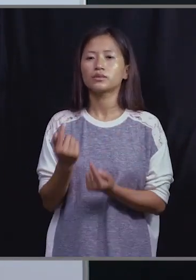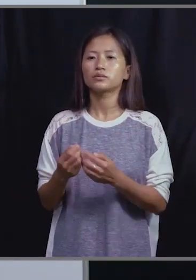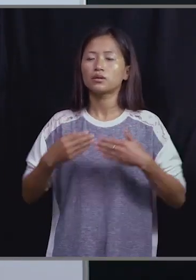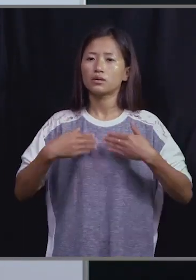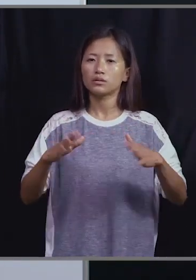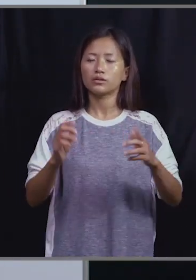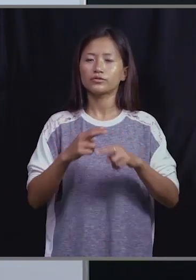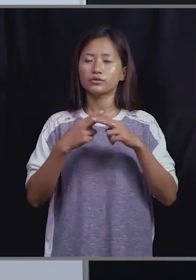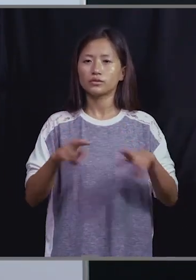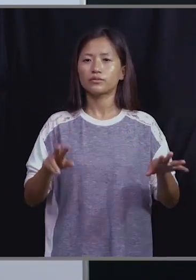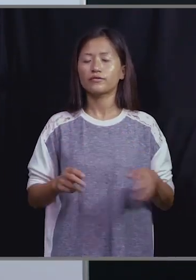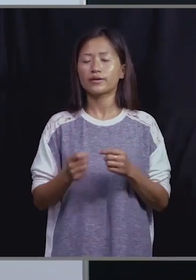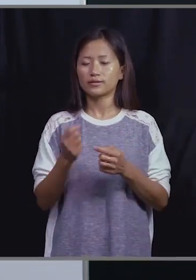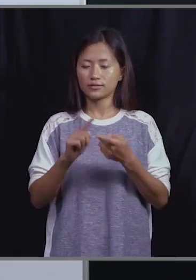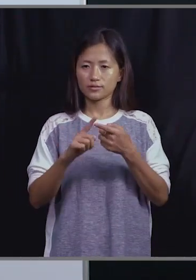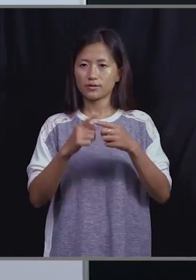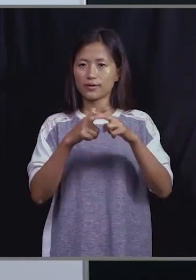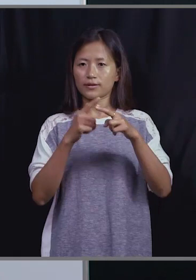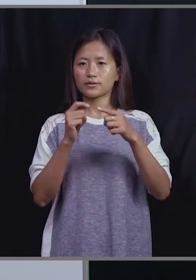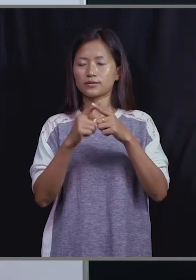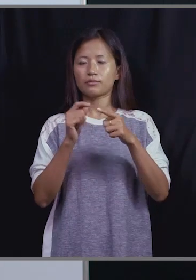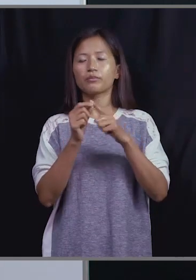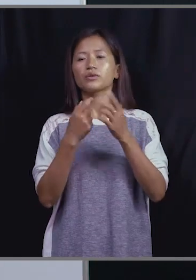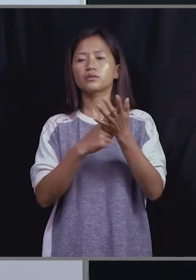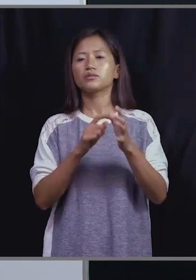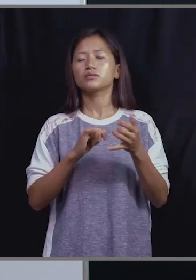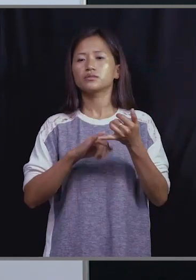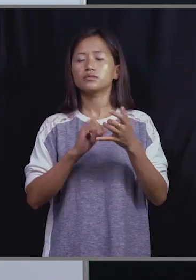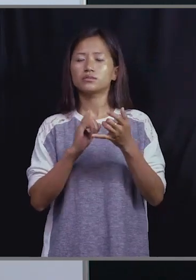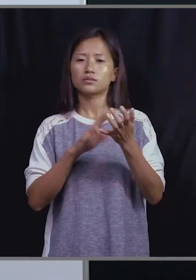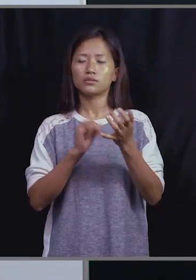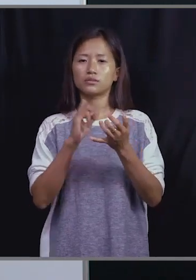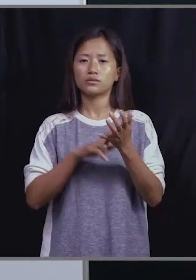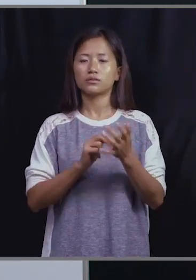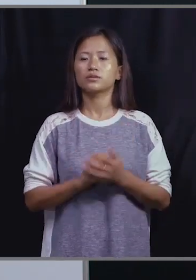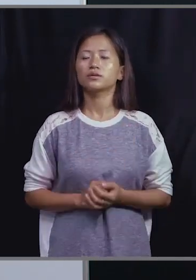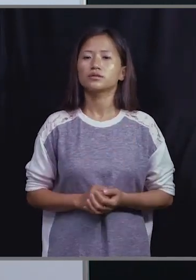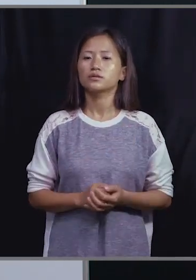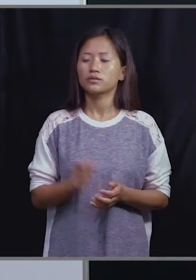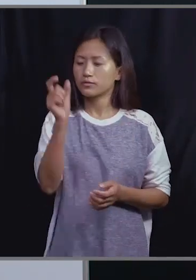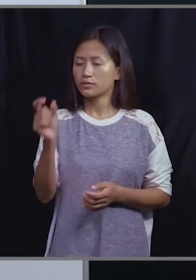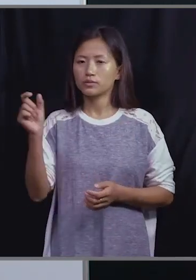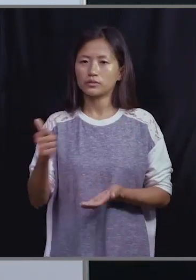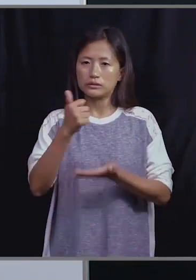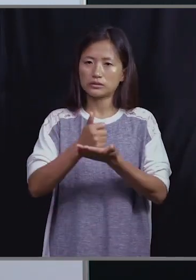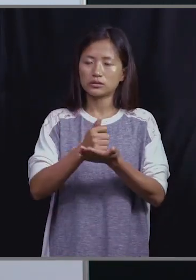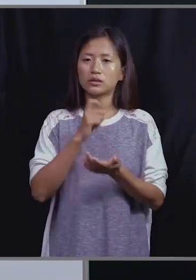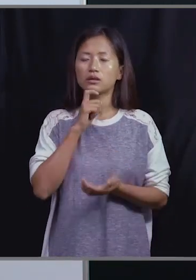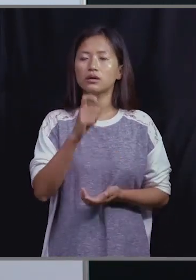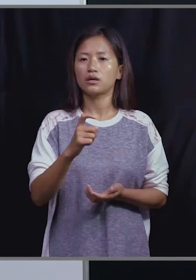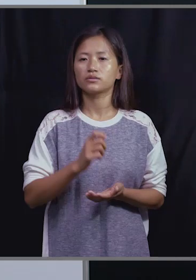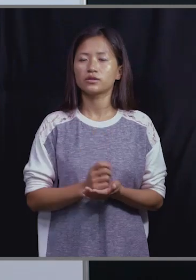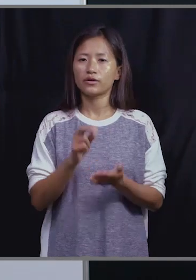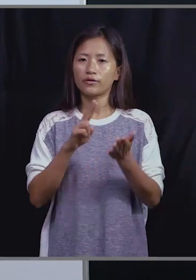allowed freedom of expression as well as the rights of the people. And even in decision making, he asked or